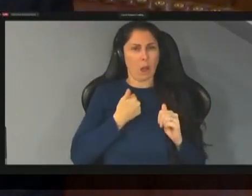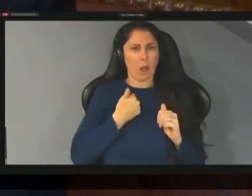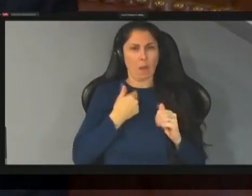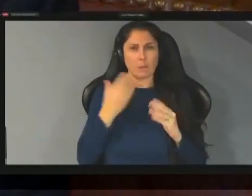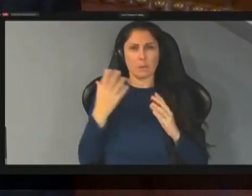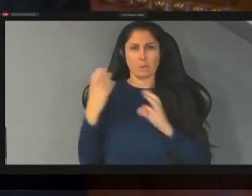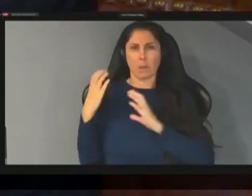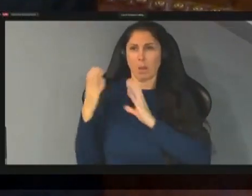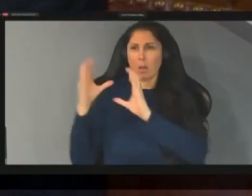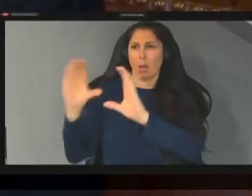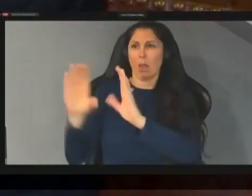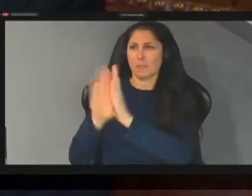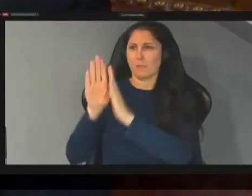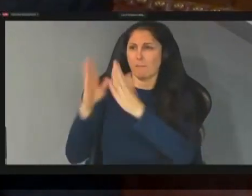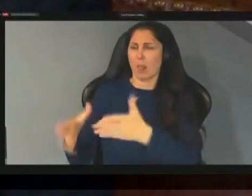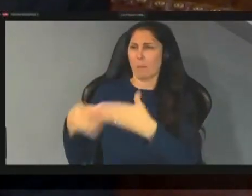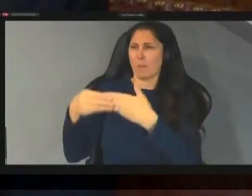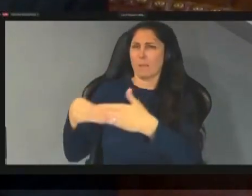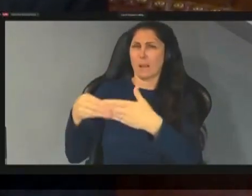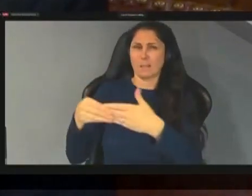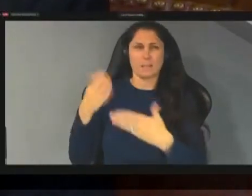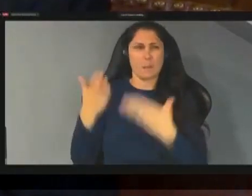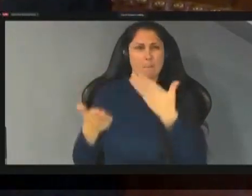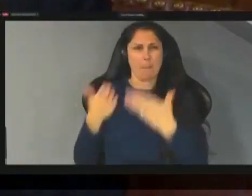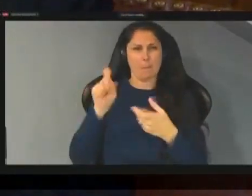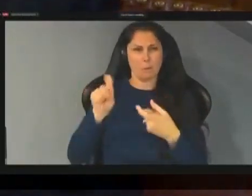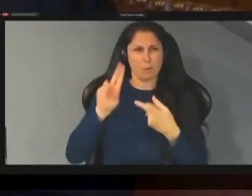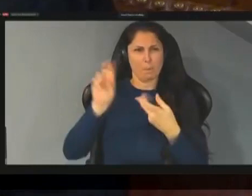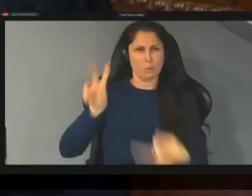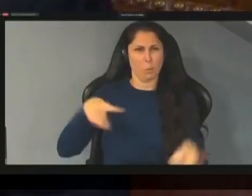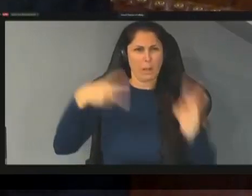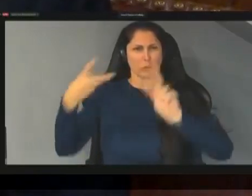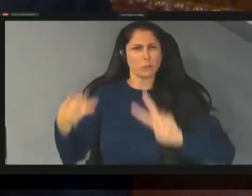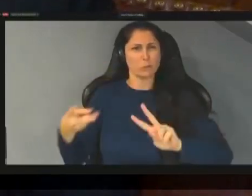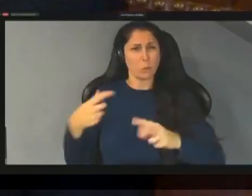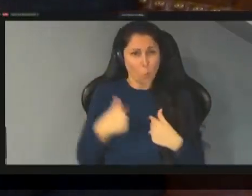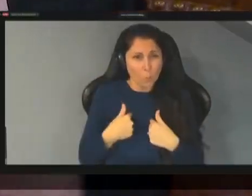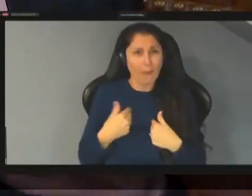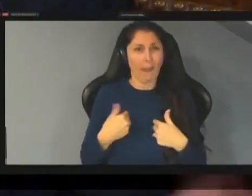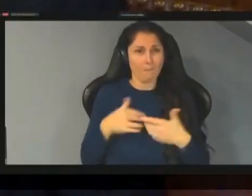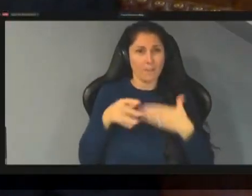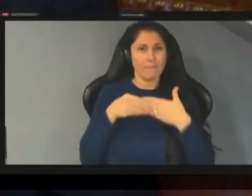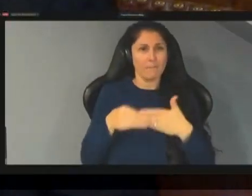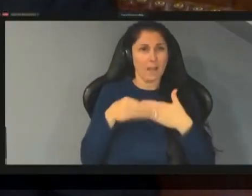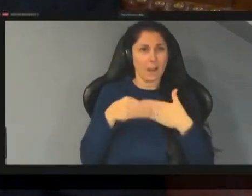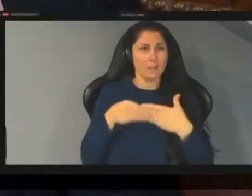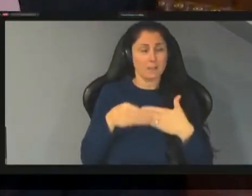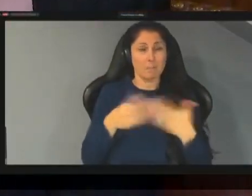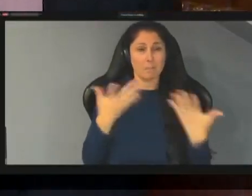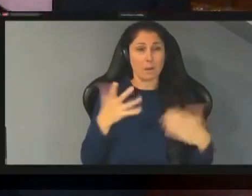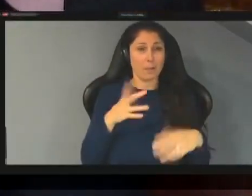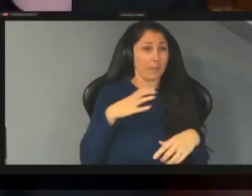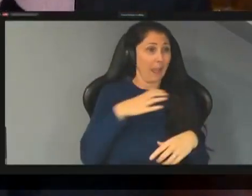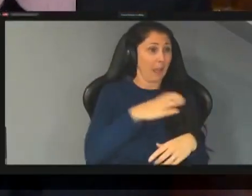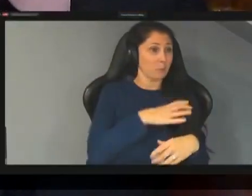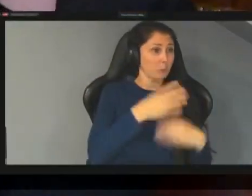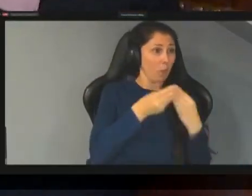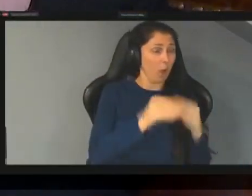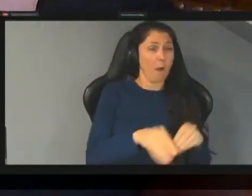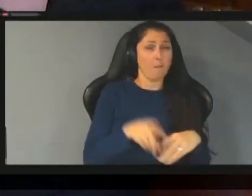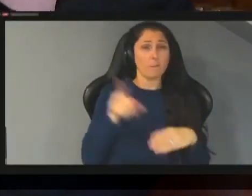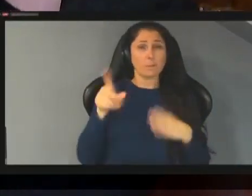the flexibility, and it maybe should be switched, right, where we have the flexibility, whether it's the council office or city